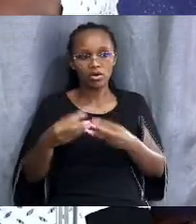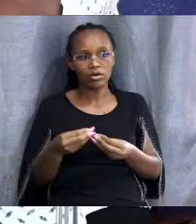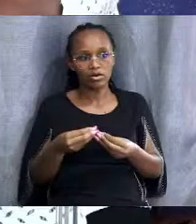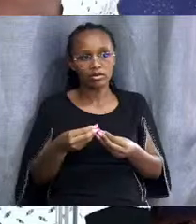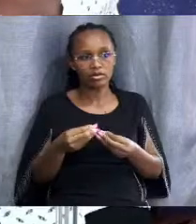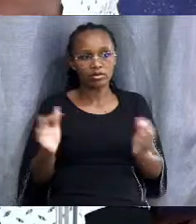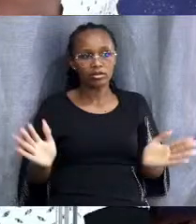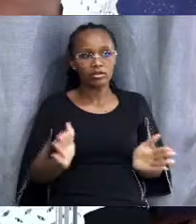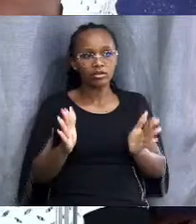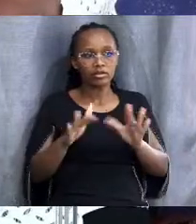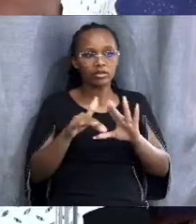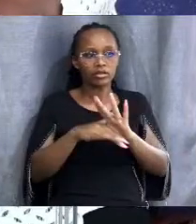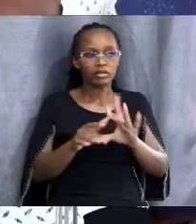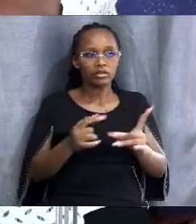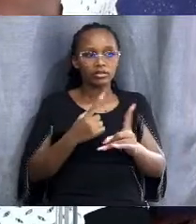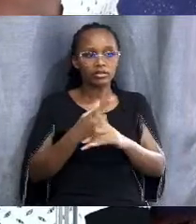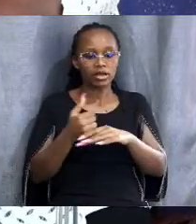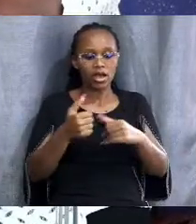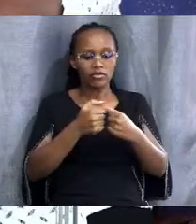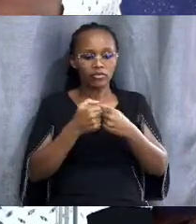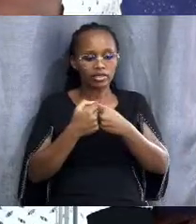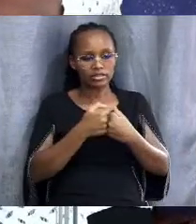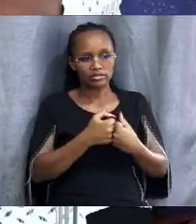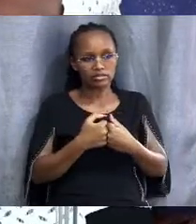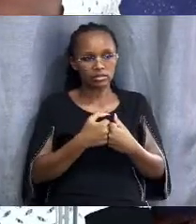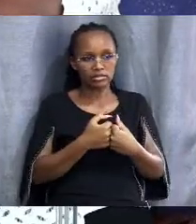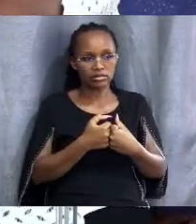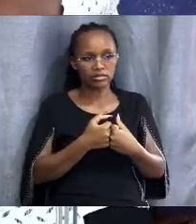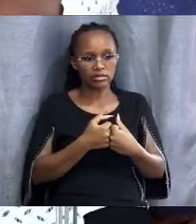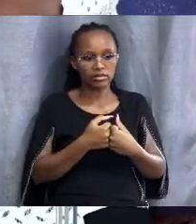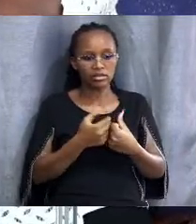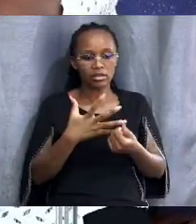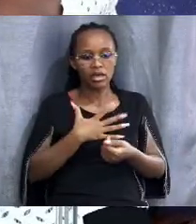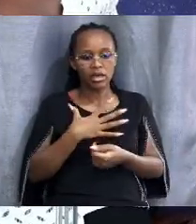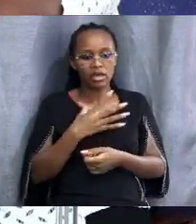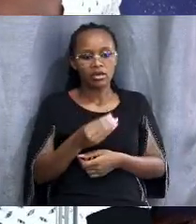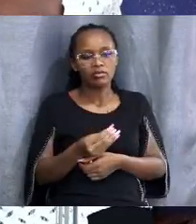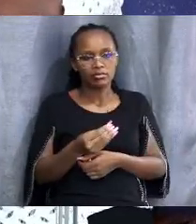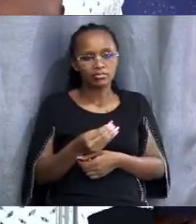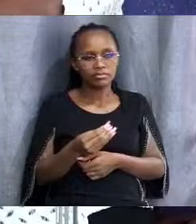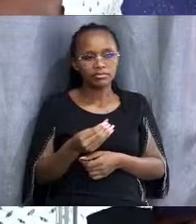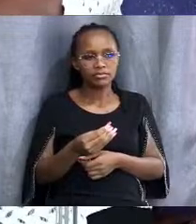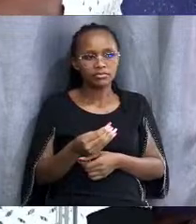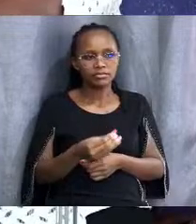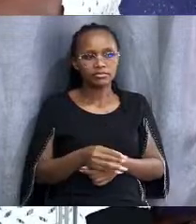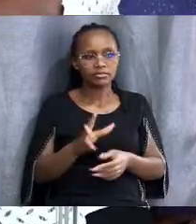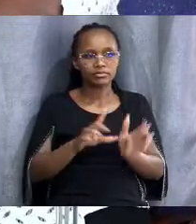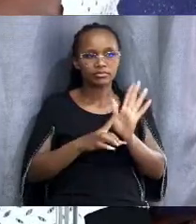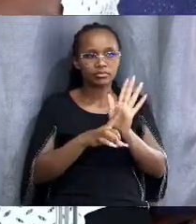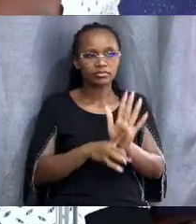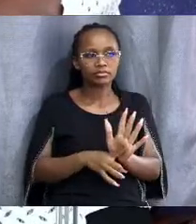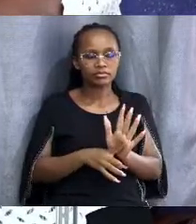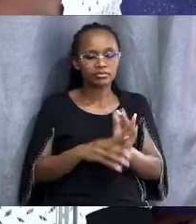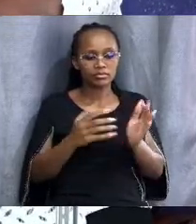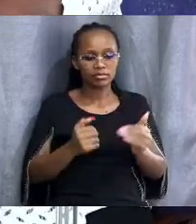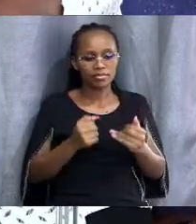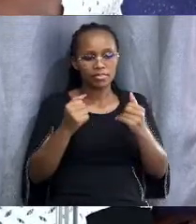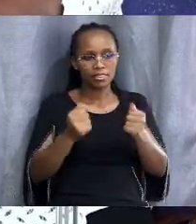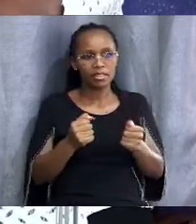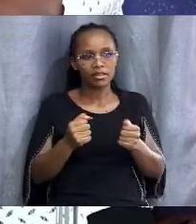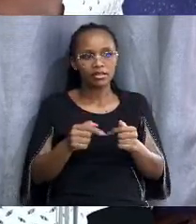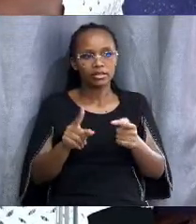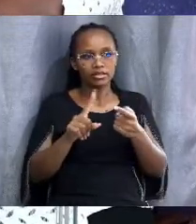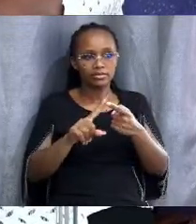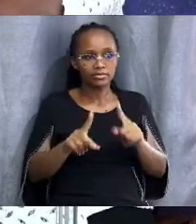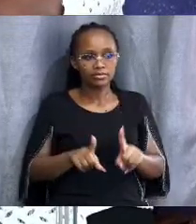Your courage in the face of challenges inspired me, and your resilience taught me the true meaning of strength. As I